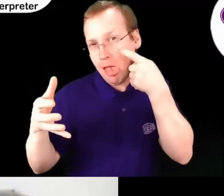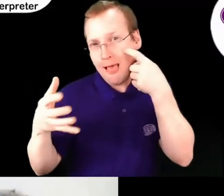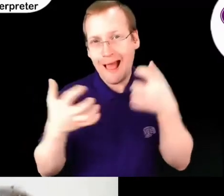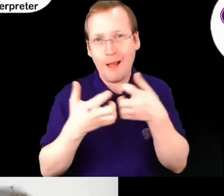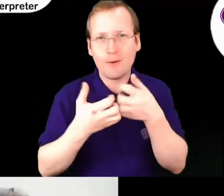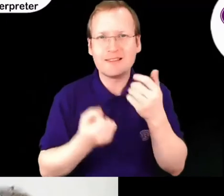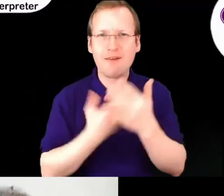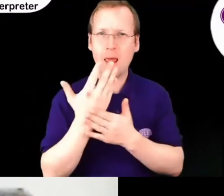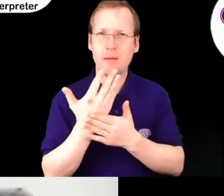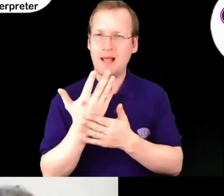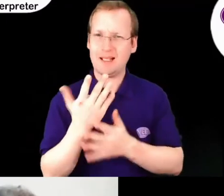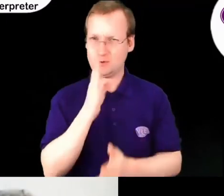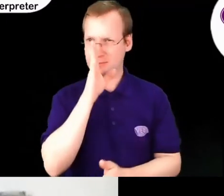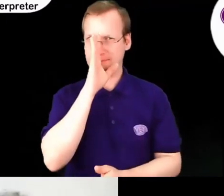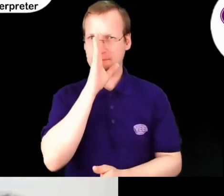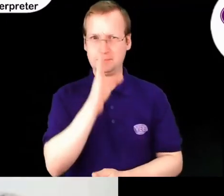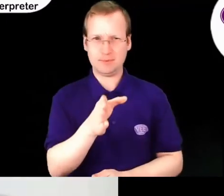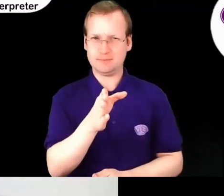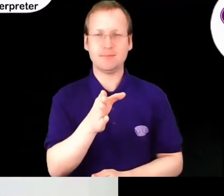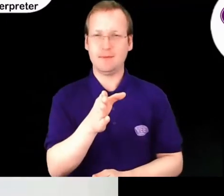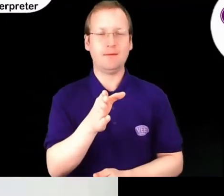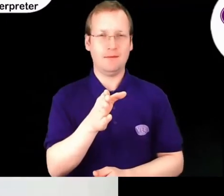black and white rather than multicolored.